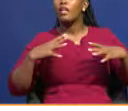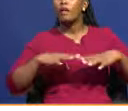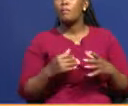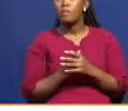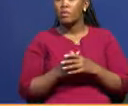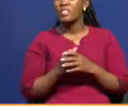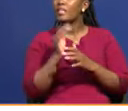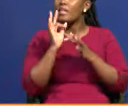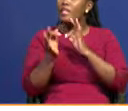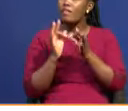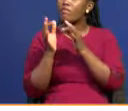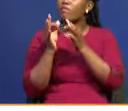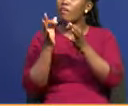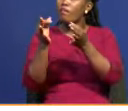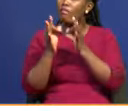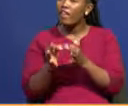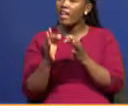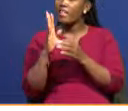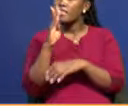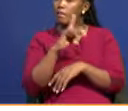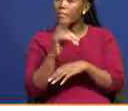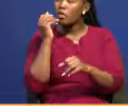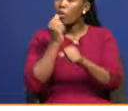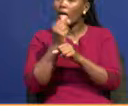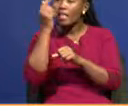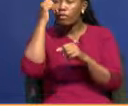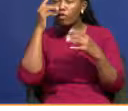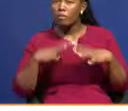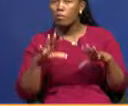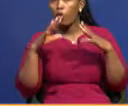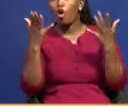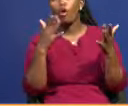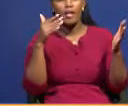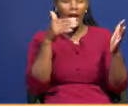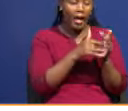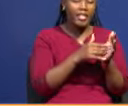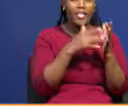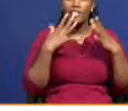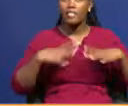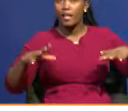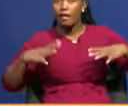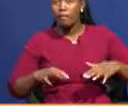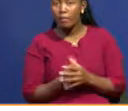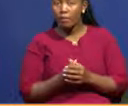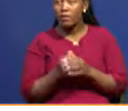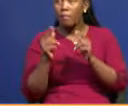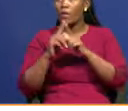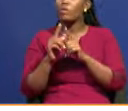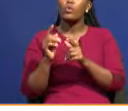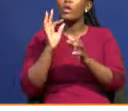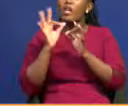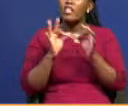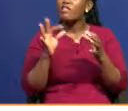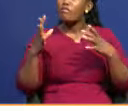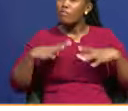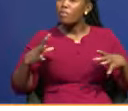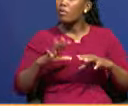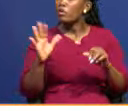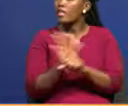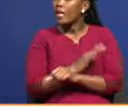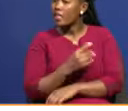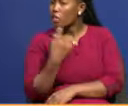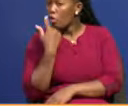the finance bill working for the people or working against the people? And the people in totality should be the